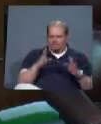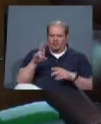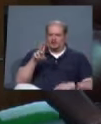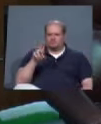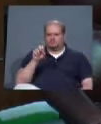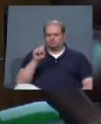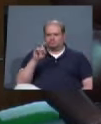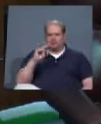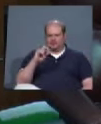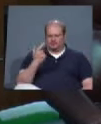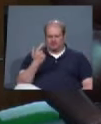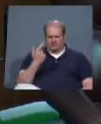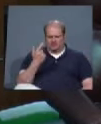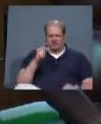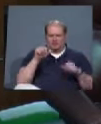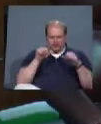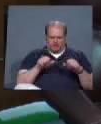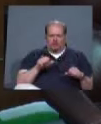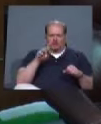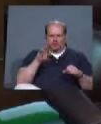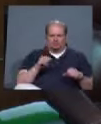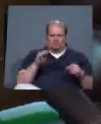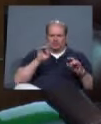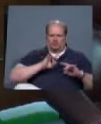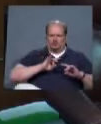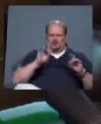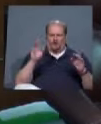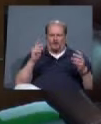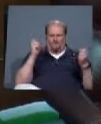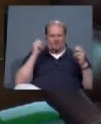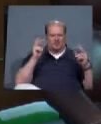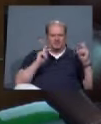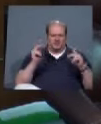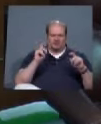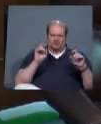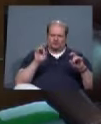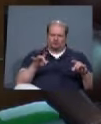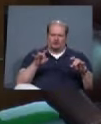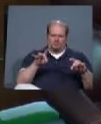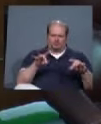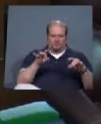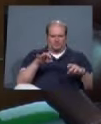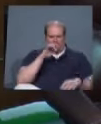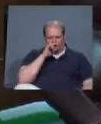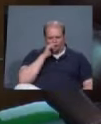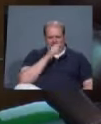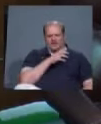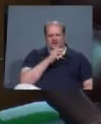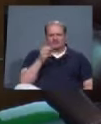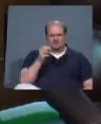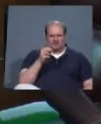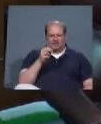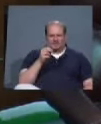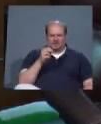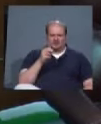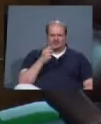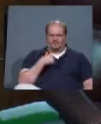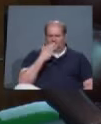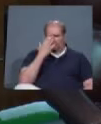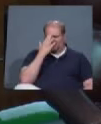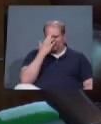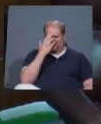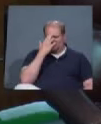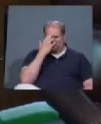busing, it could be an awful lot of people that are dropping kids off. And so it I know